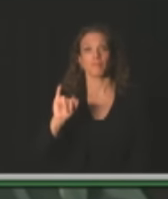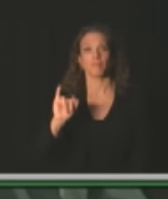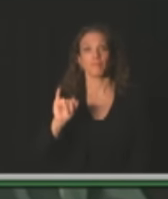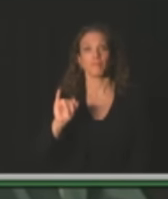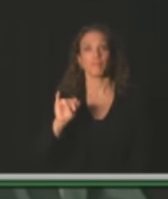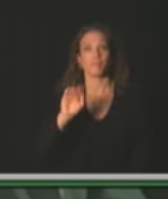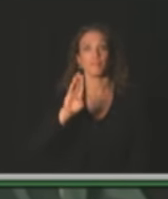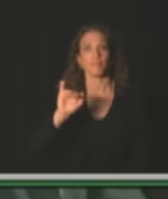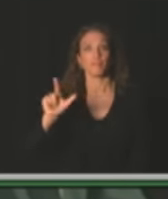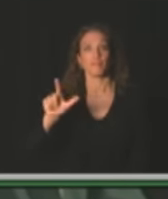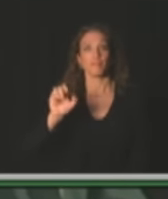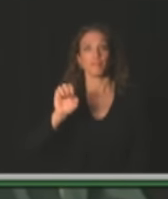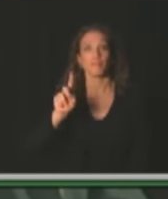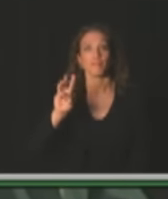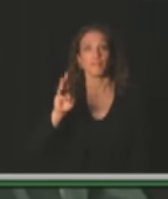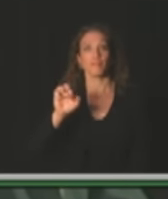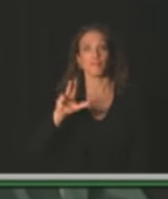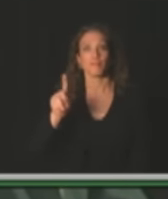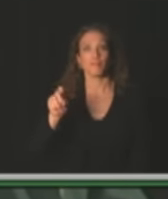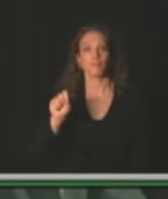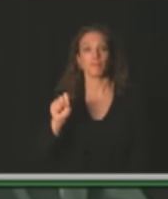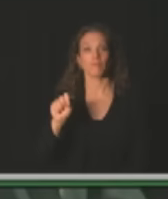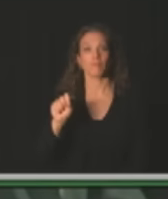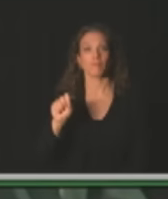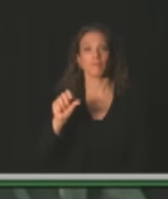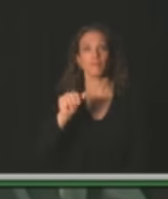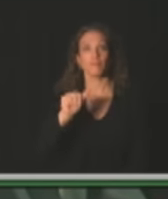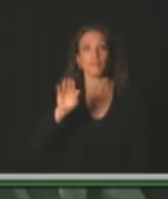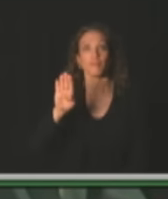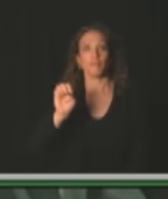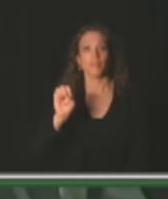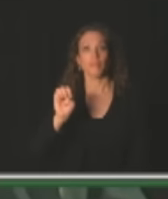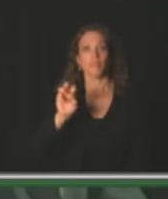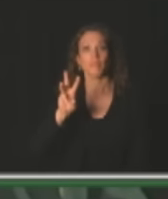Bill Edwards, Abe Lowe,